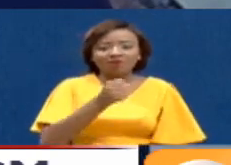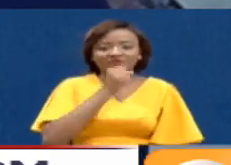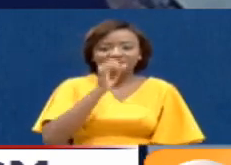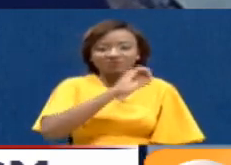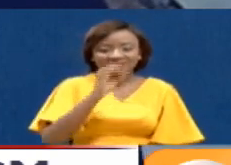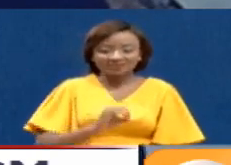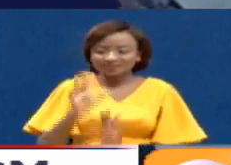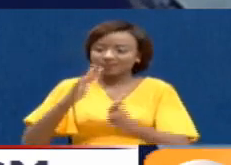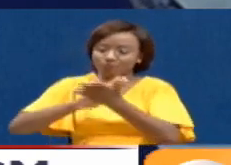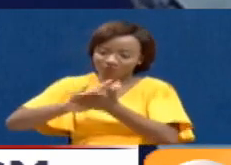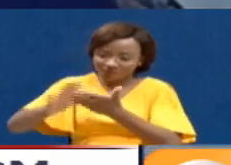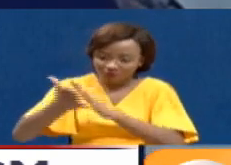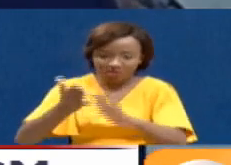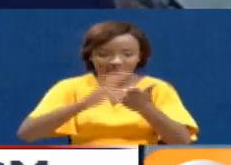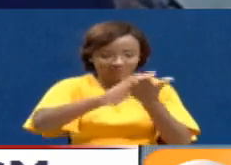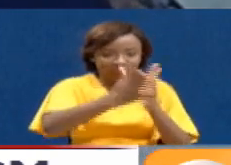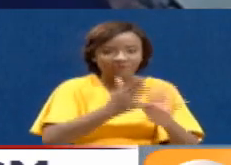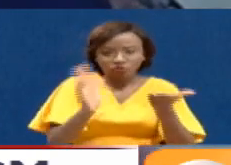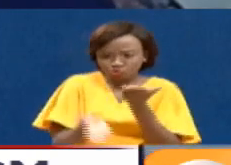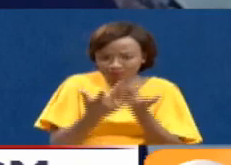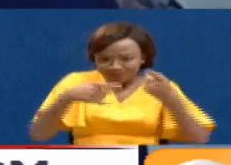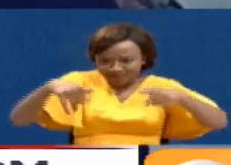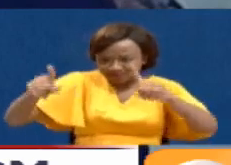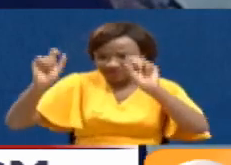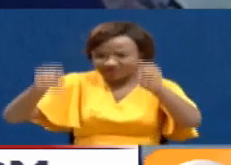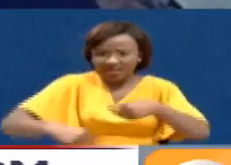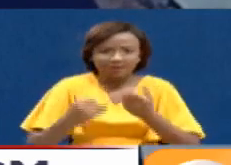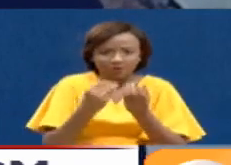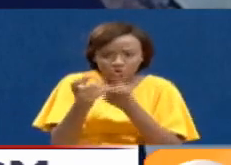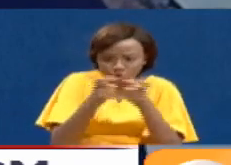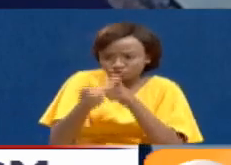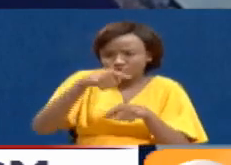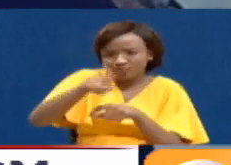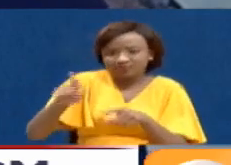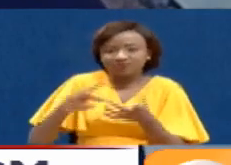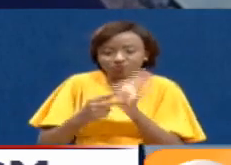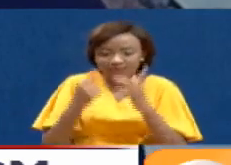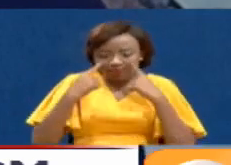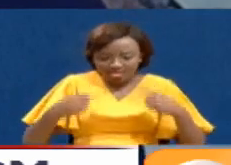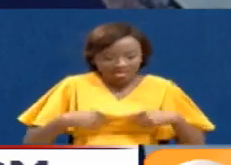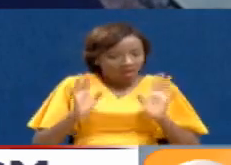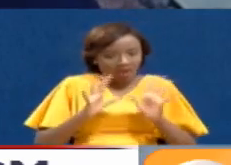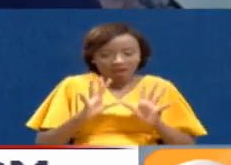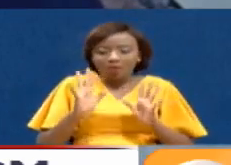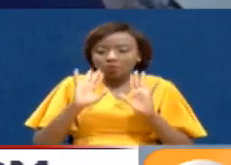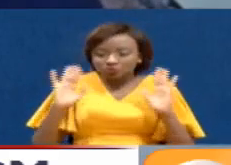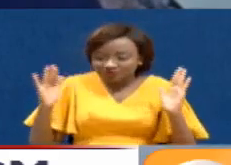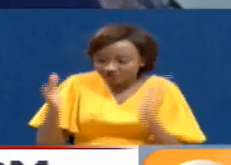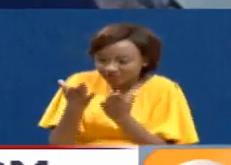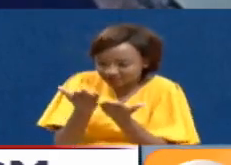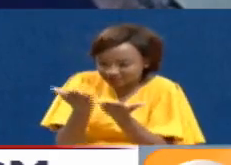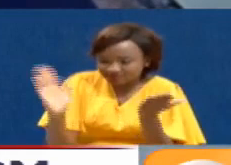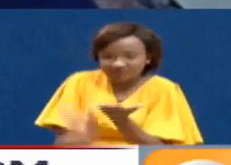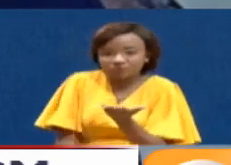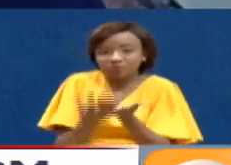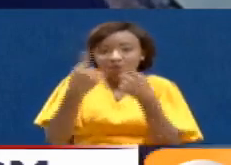countries as a way of contributing to this. It is not philanthropy, it is self-interest. But I think most importantly